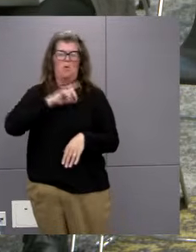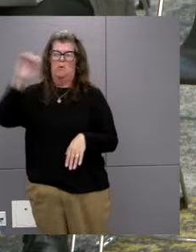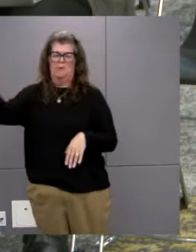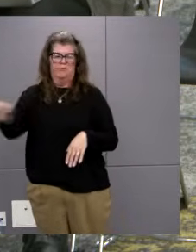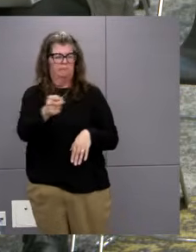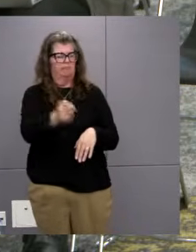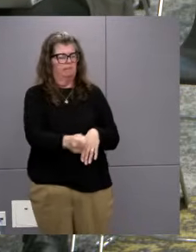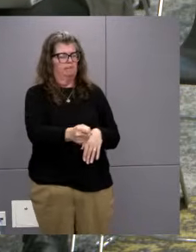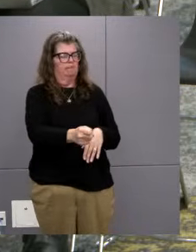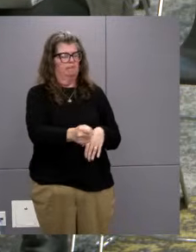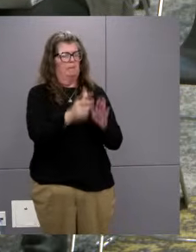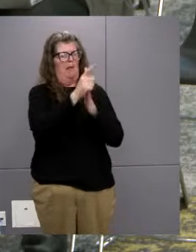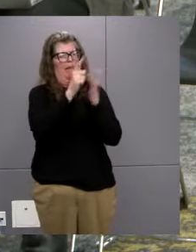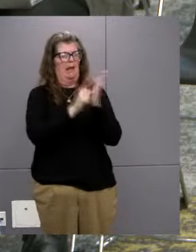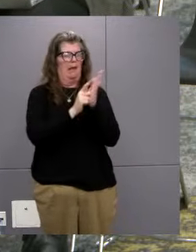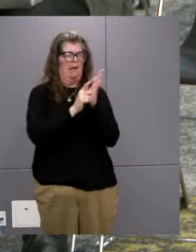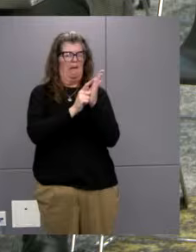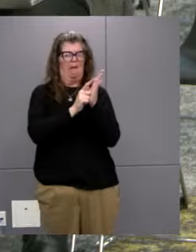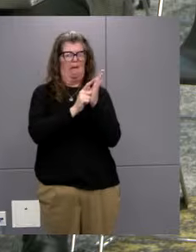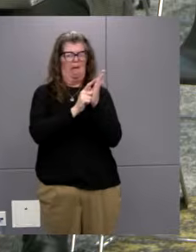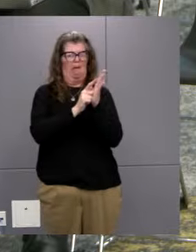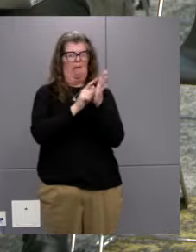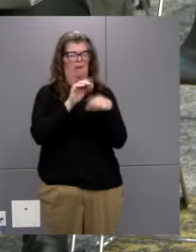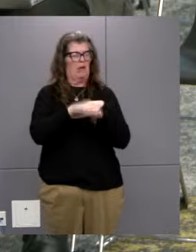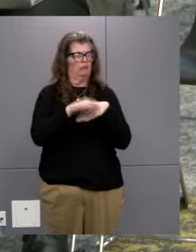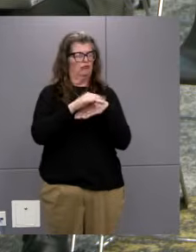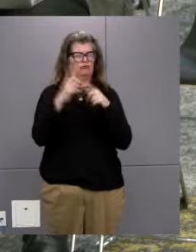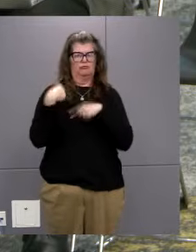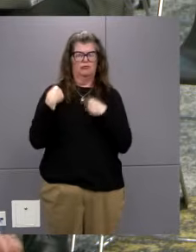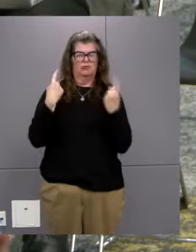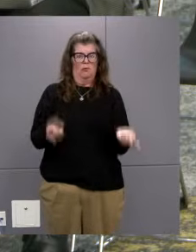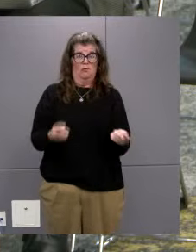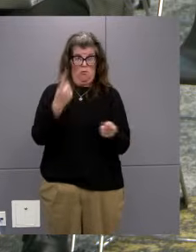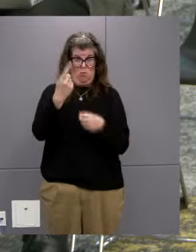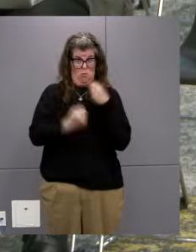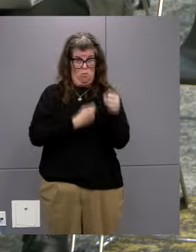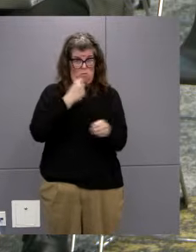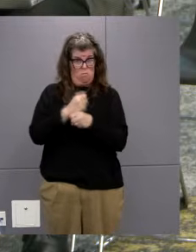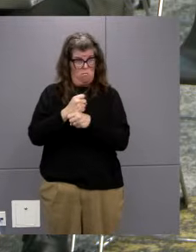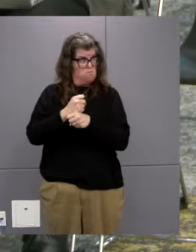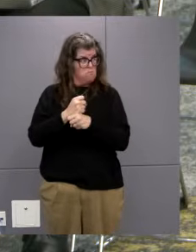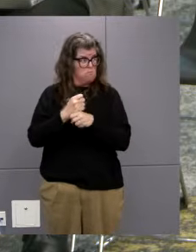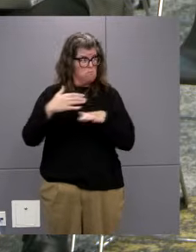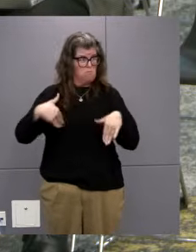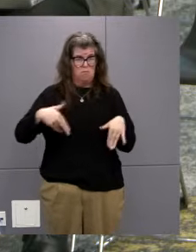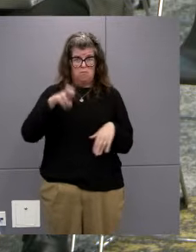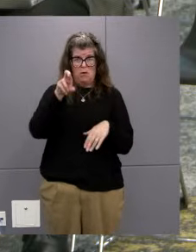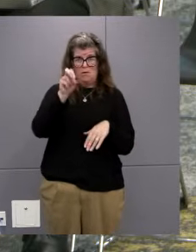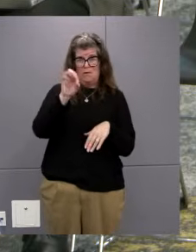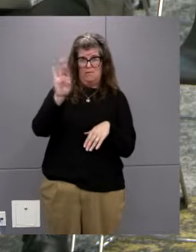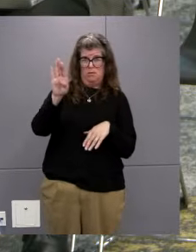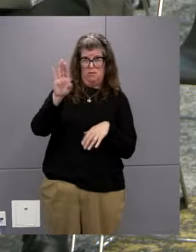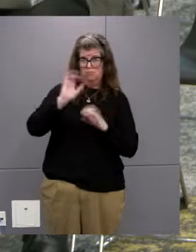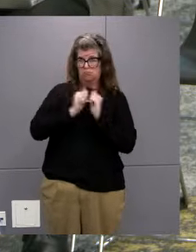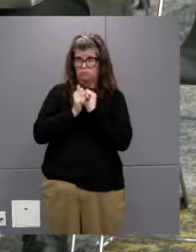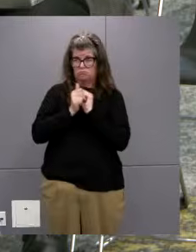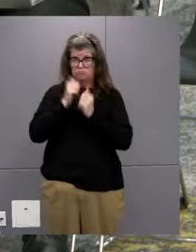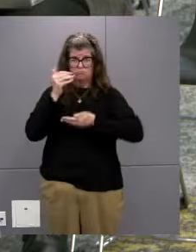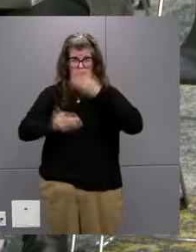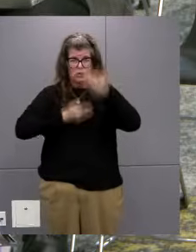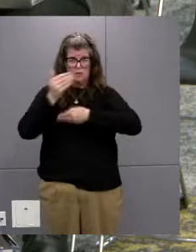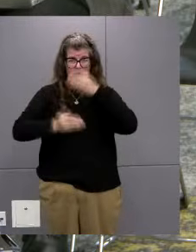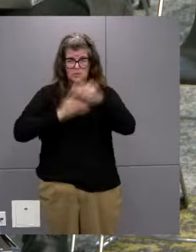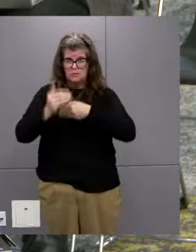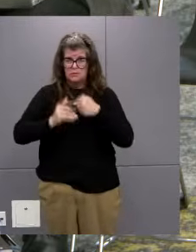board counsel. Now it has been over a year, and you have not even started the RFP competitive process to hire